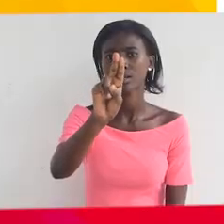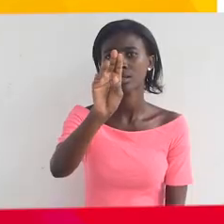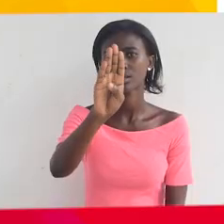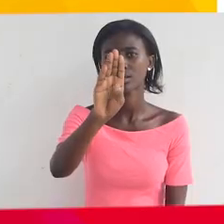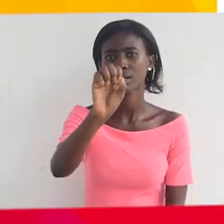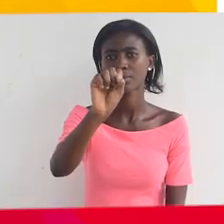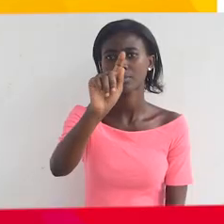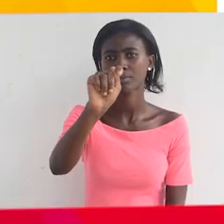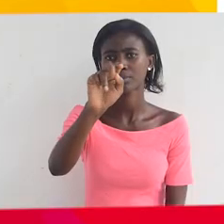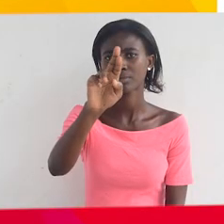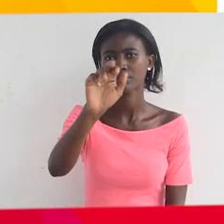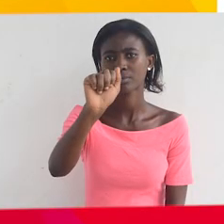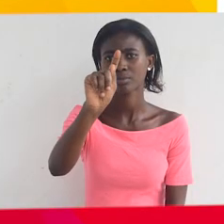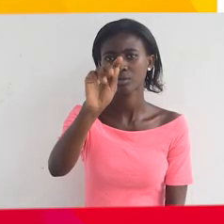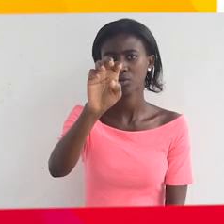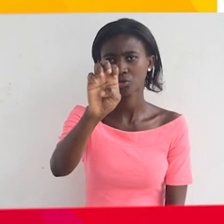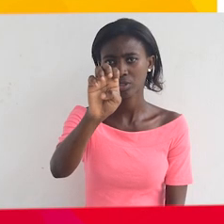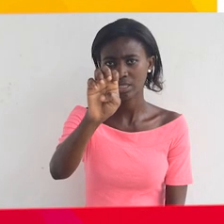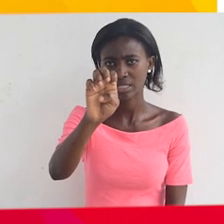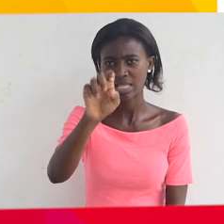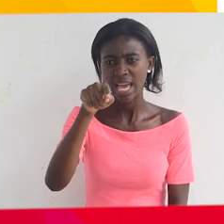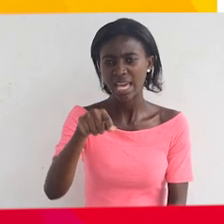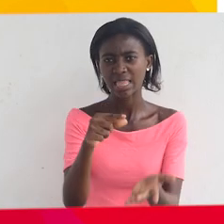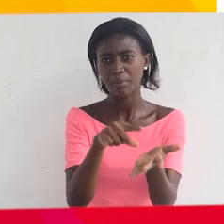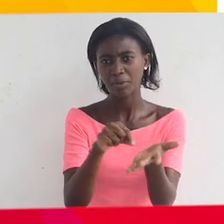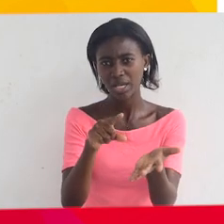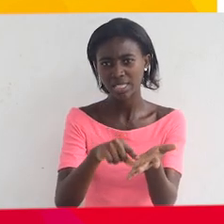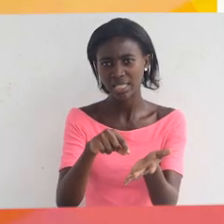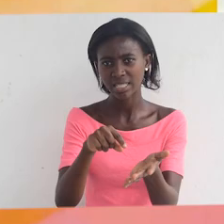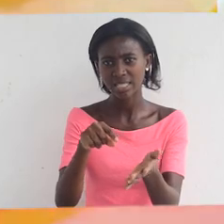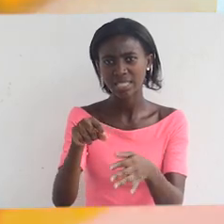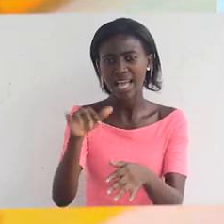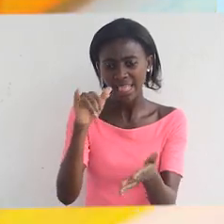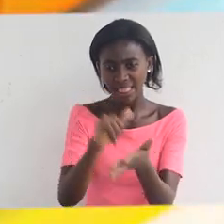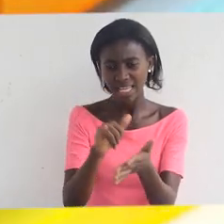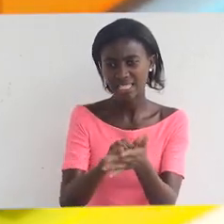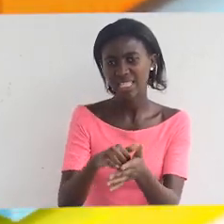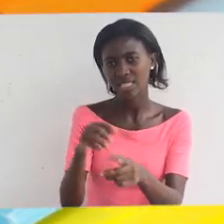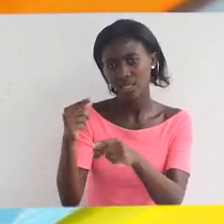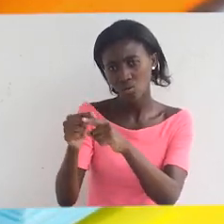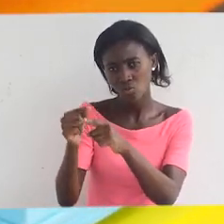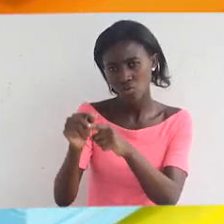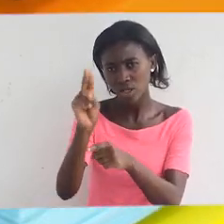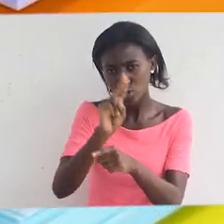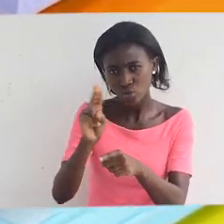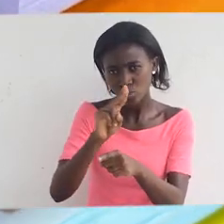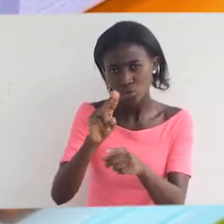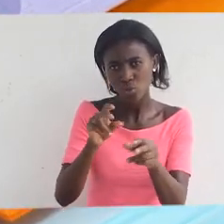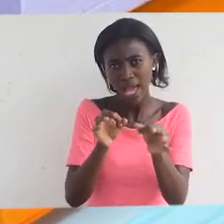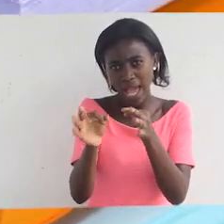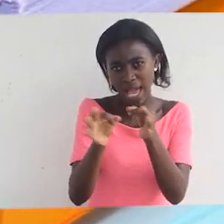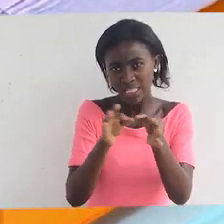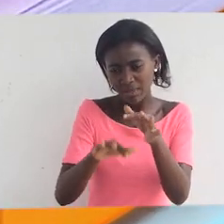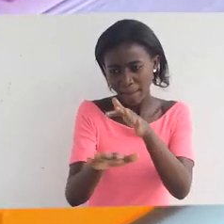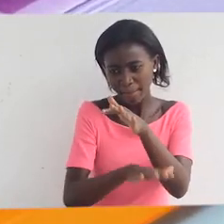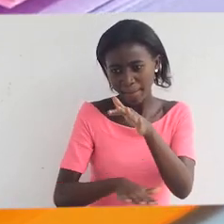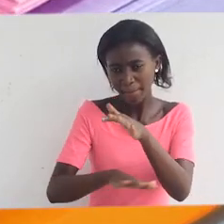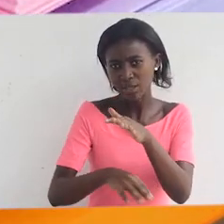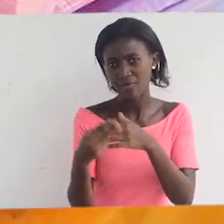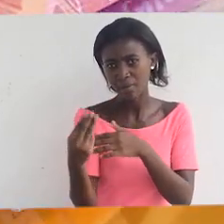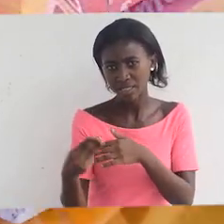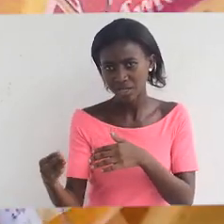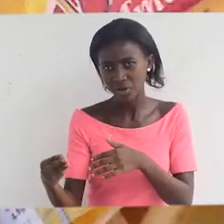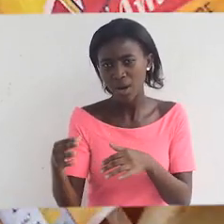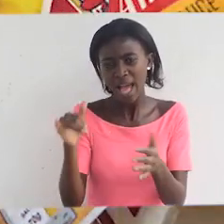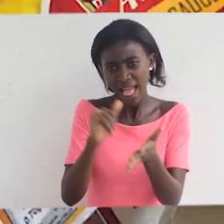Substrate. In printing, the substrate is a term used to describe the base material onto which